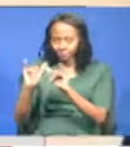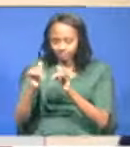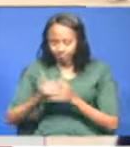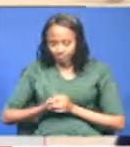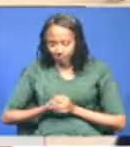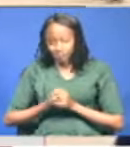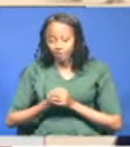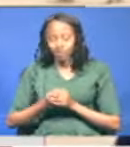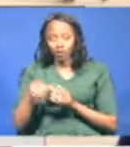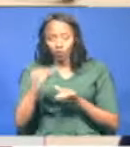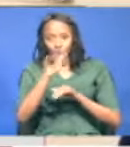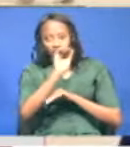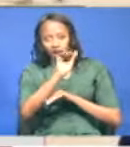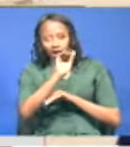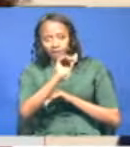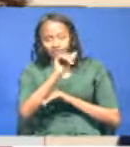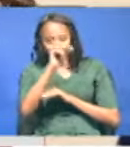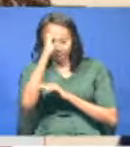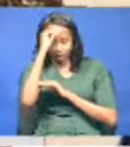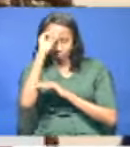Tunaomba serikali ya Kenya